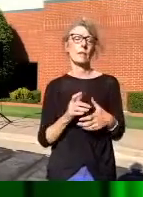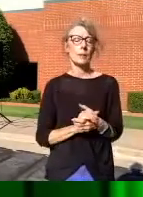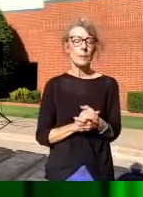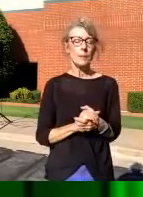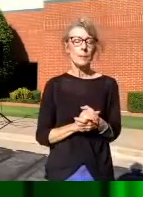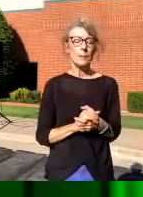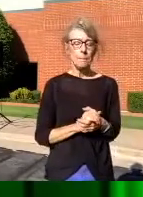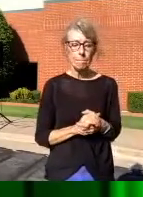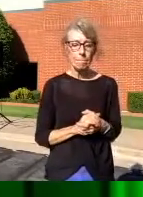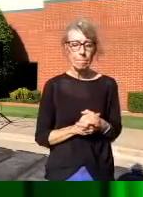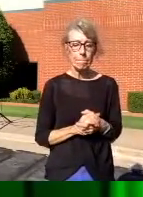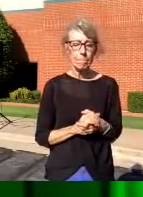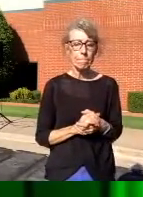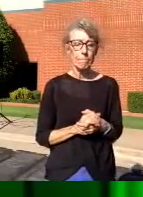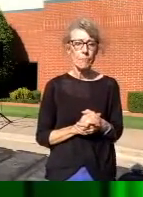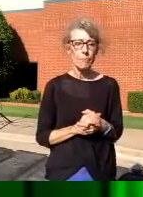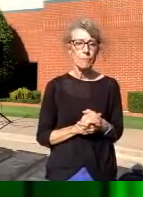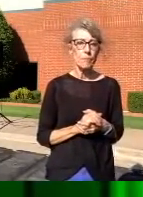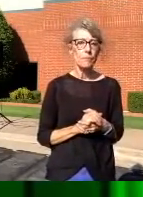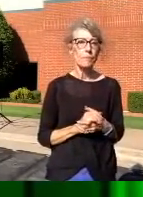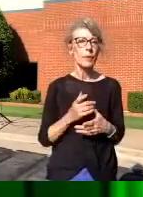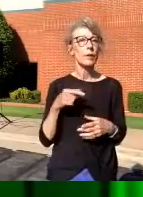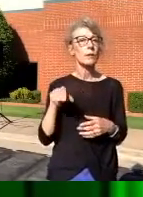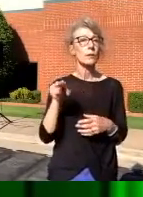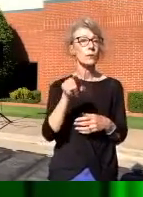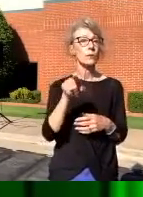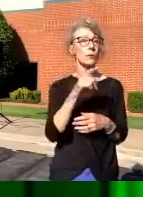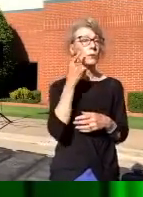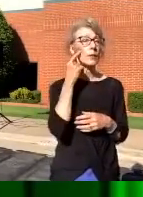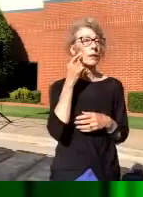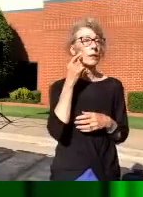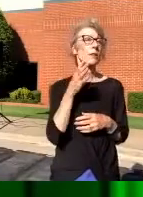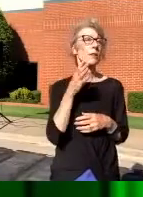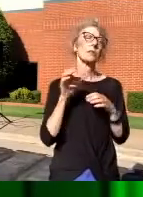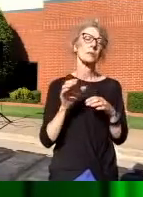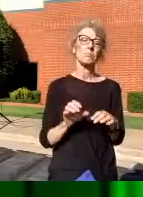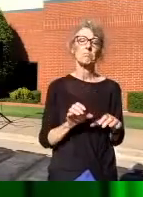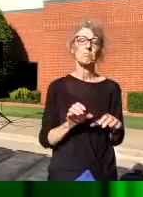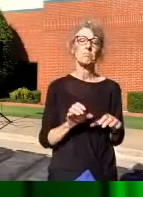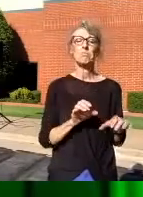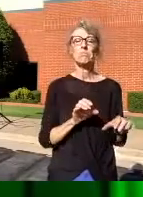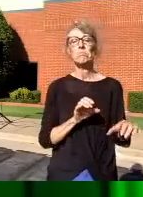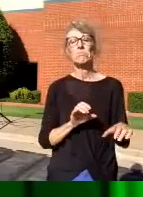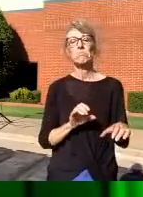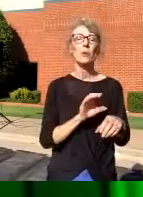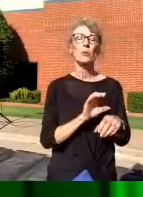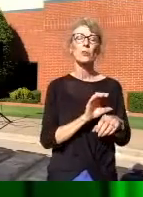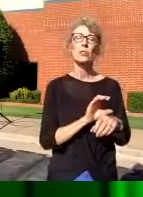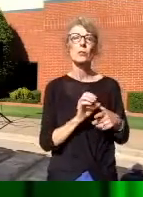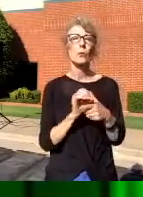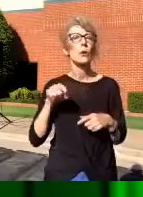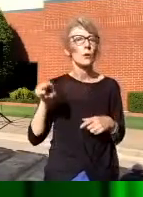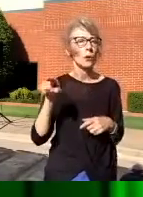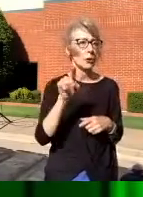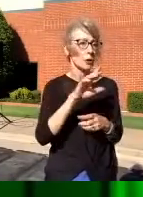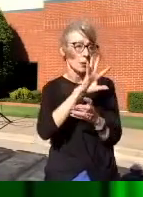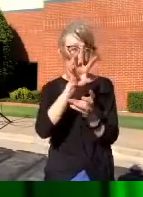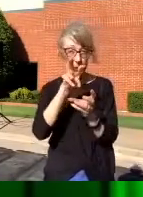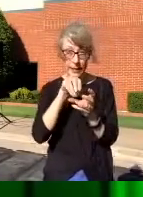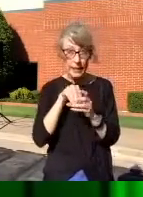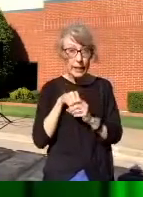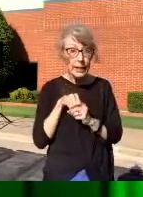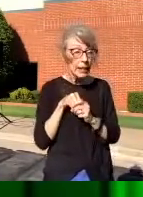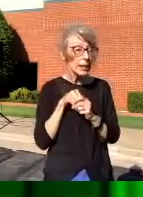that right now in your life you are going through the motions of church, or would you consider yourself engaged in the mission of the church? There's a big